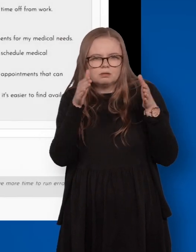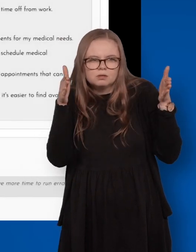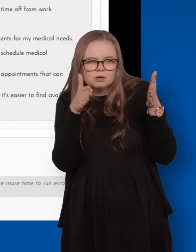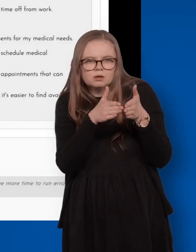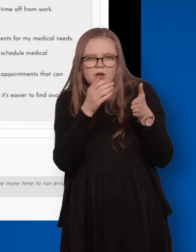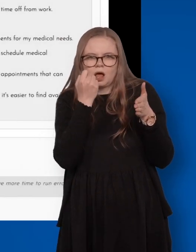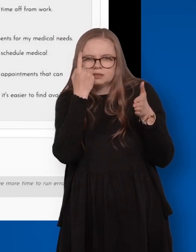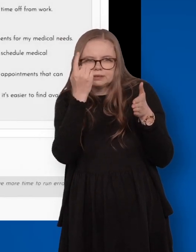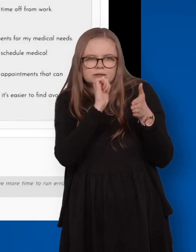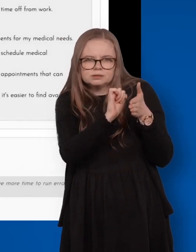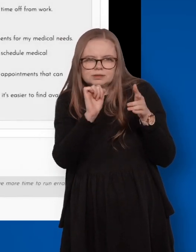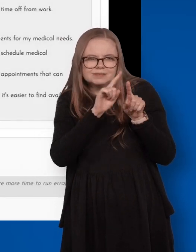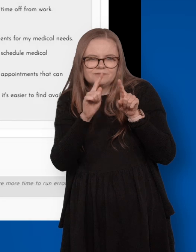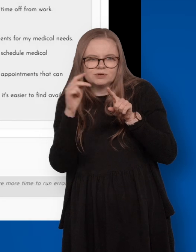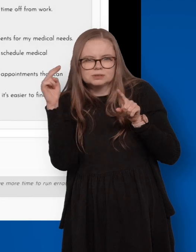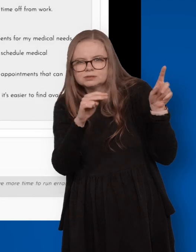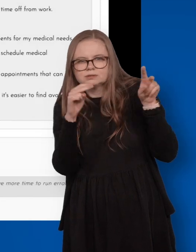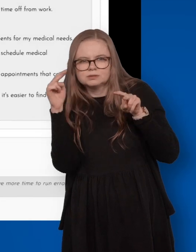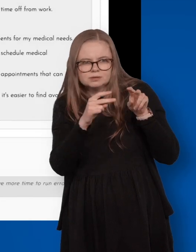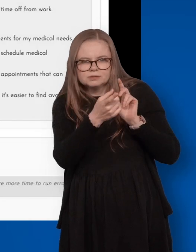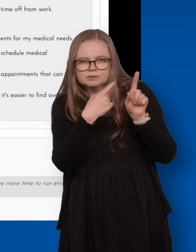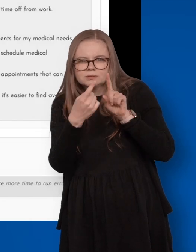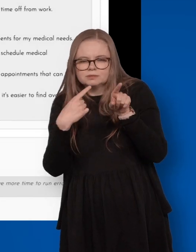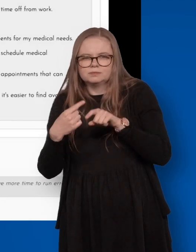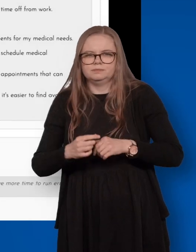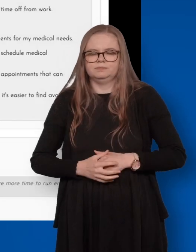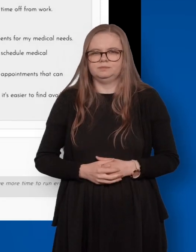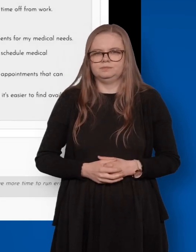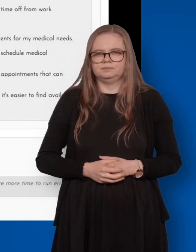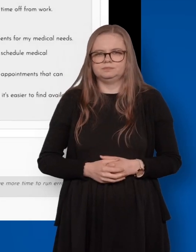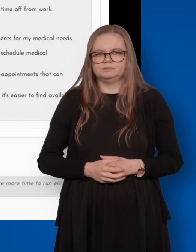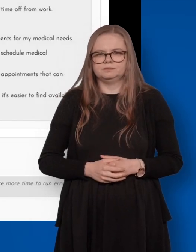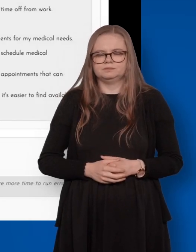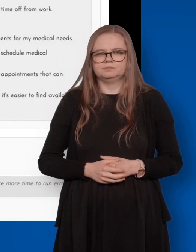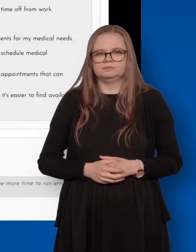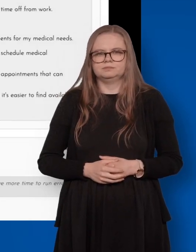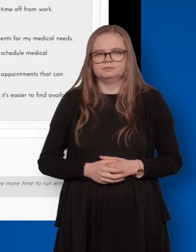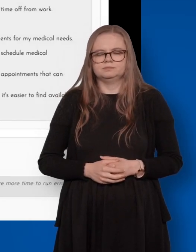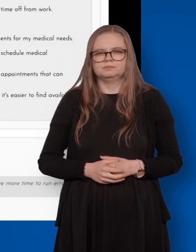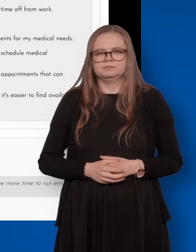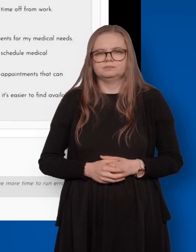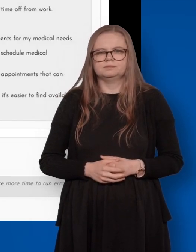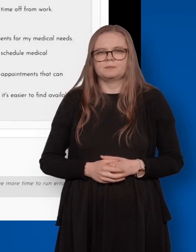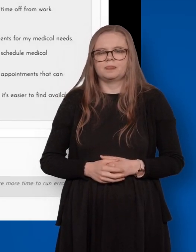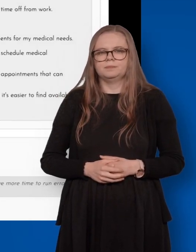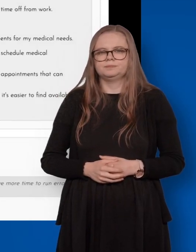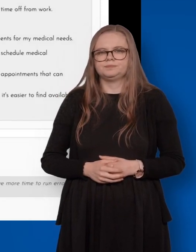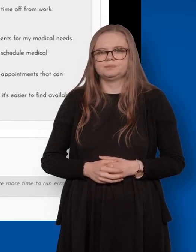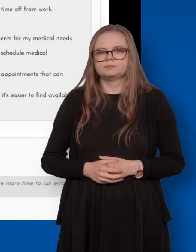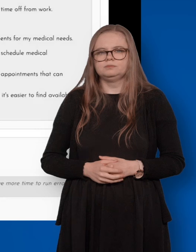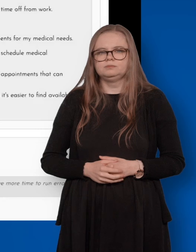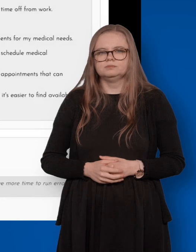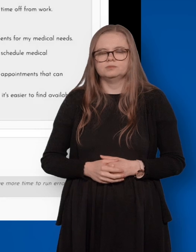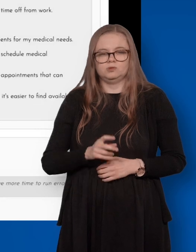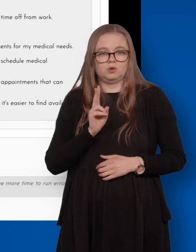filter and to zoom in and understand more how different groups within the workforce are actually responding